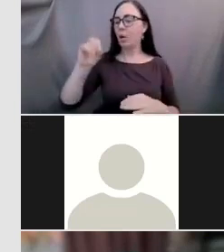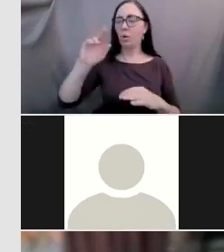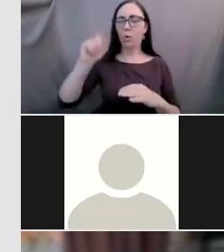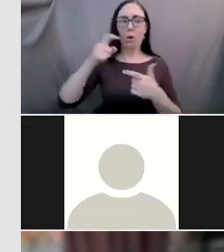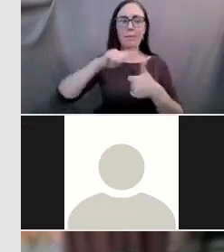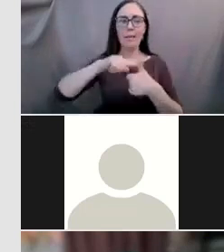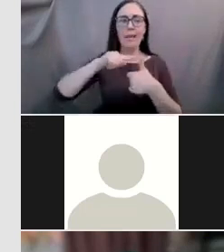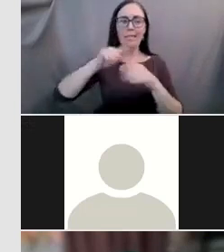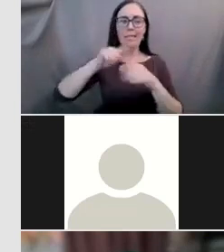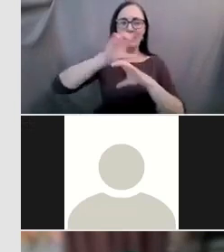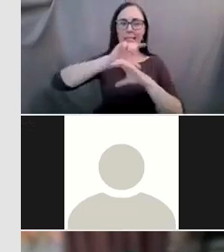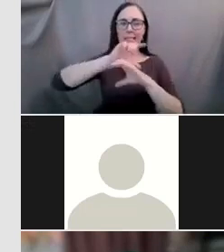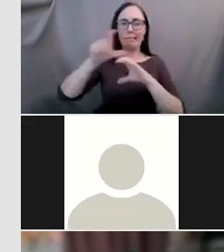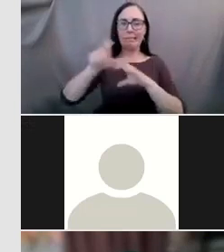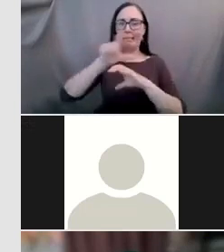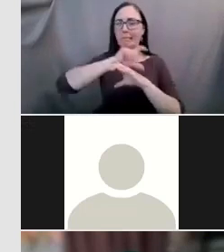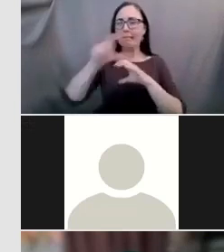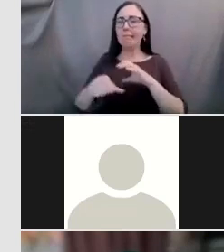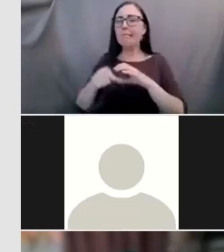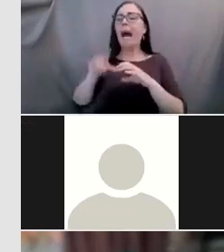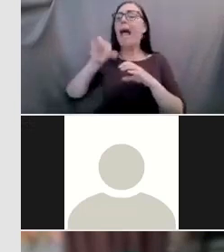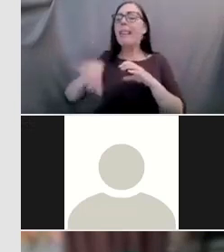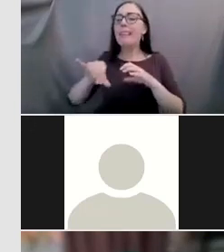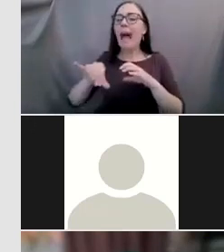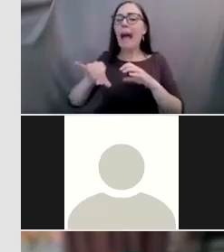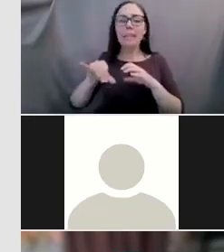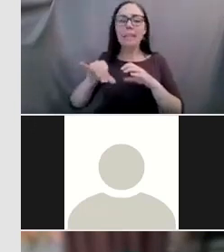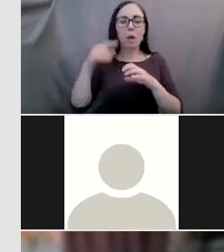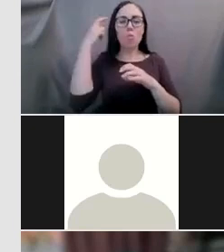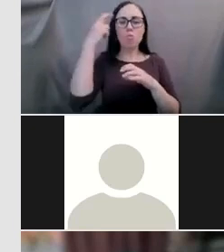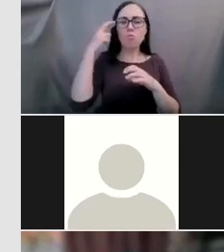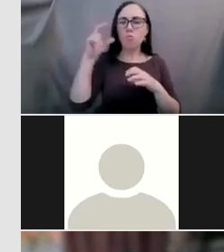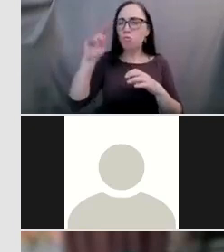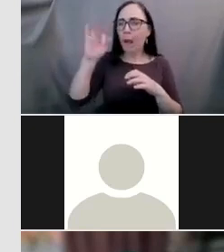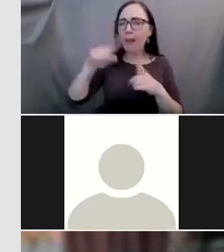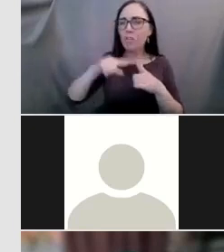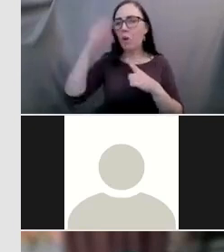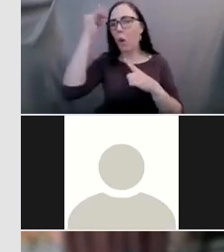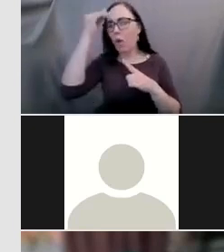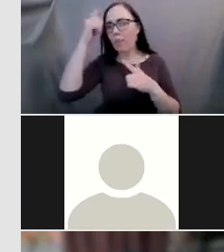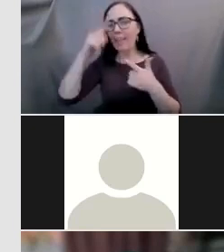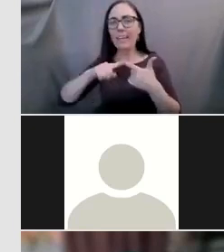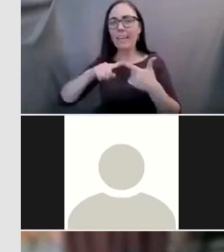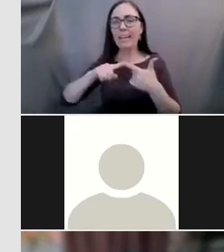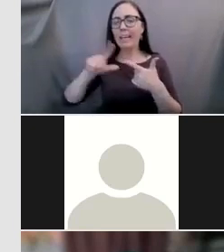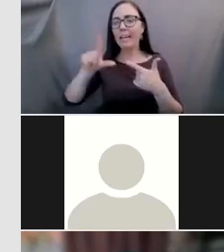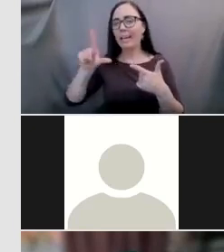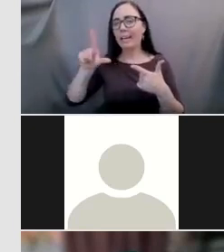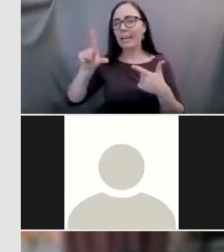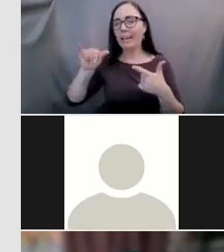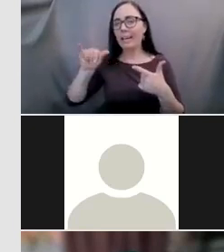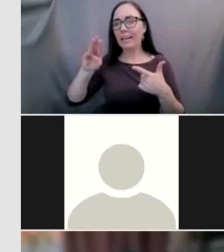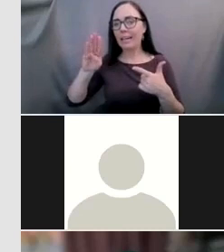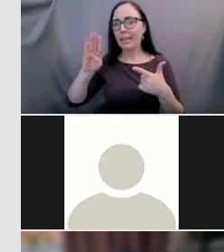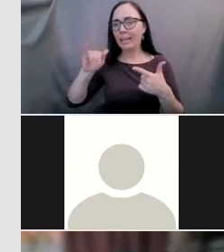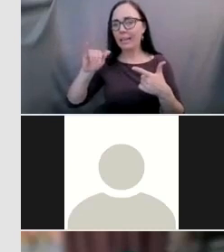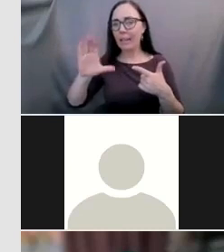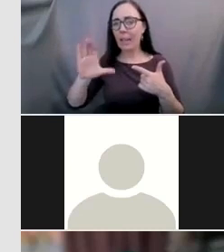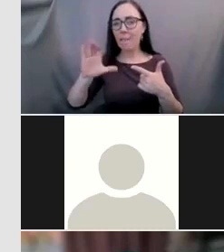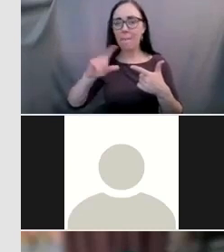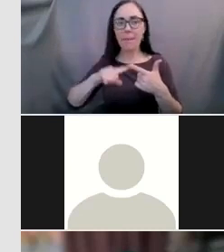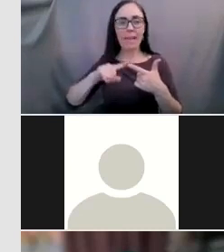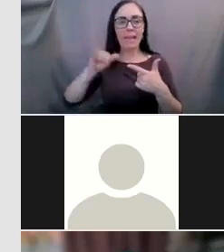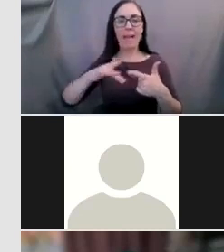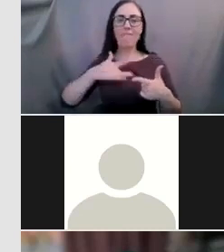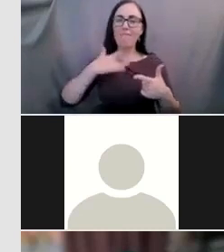limbic brain, which is where we keep our emotions or our feelings, and then sometimes referred to as the reptilian